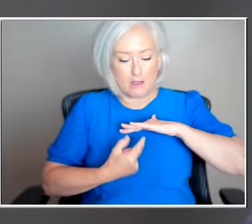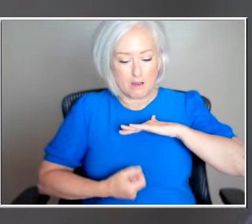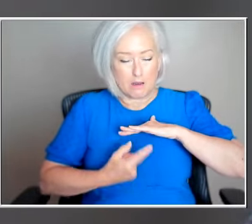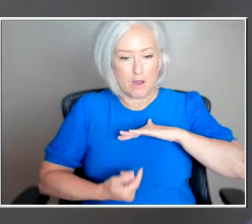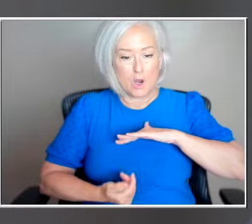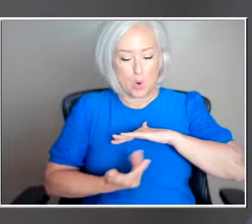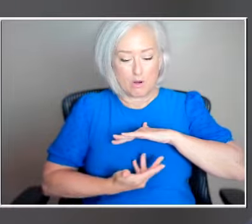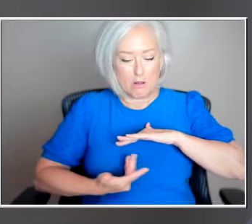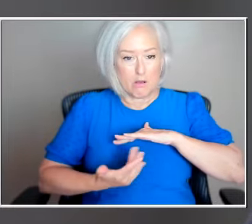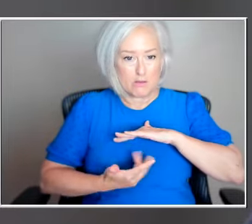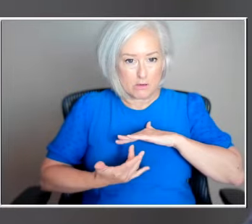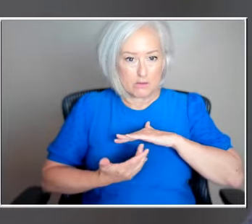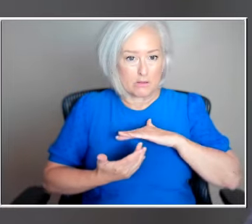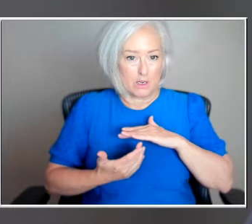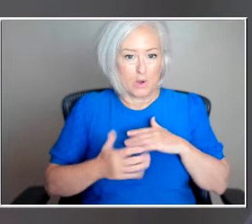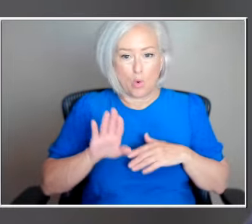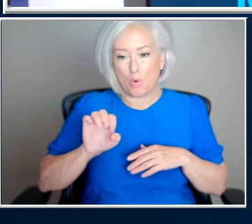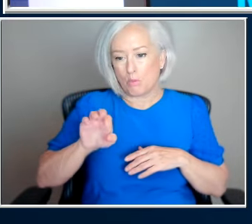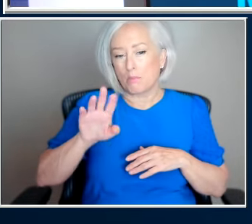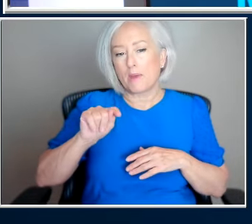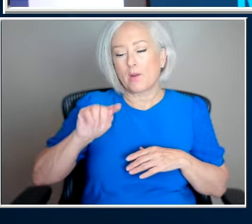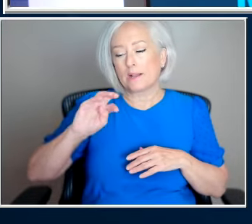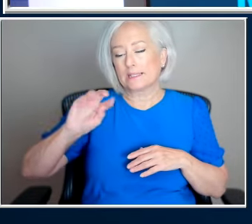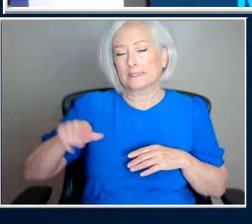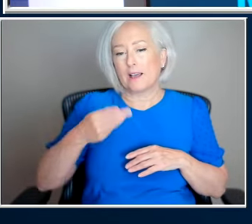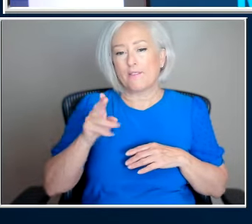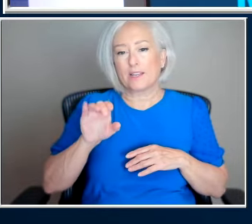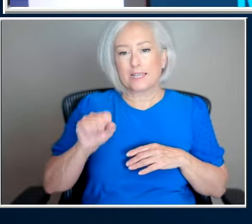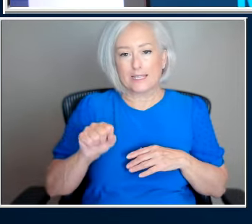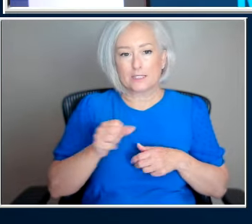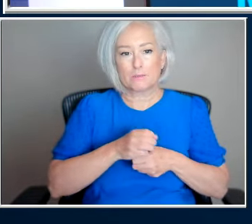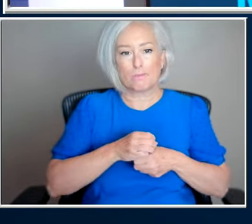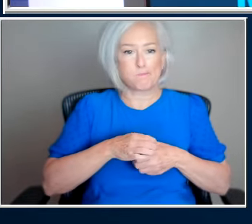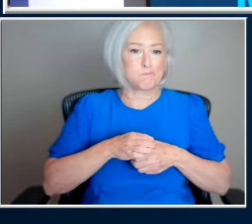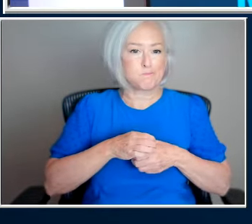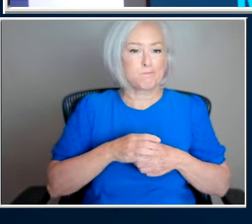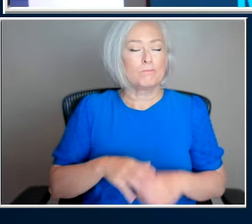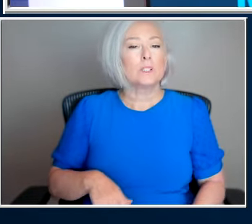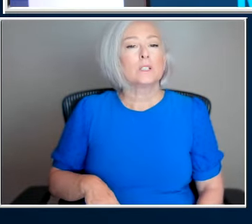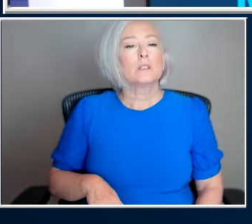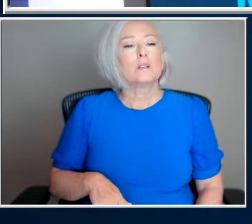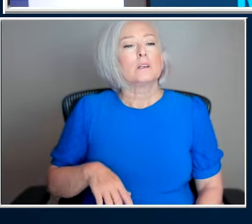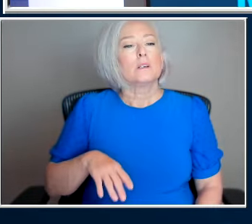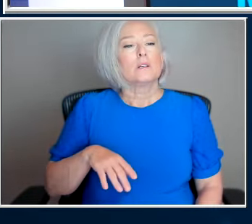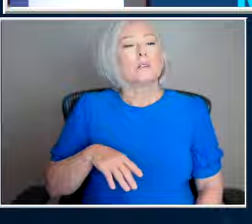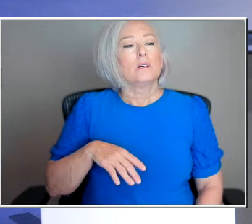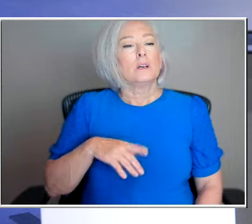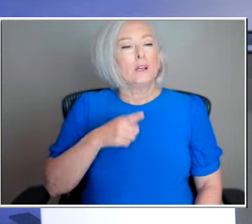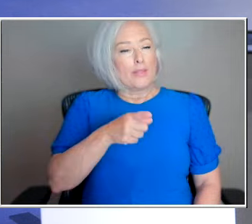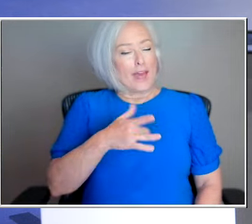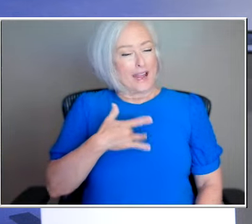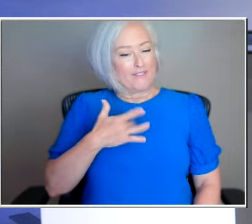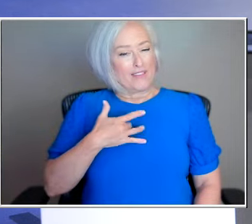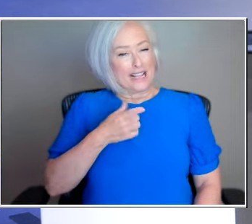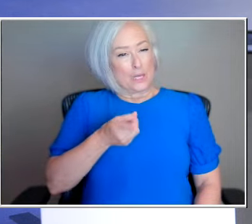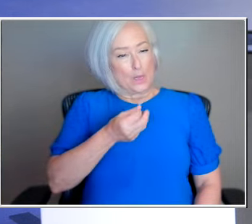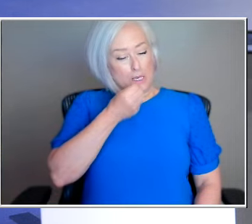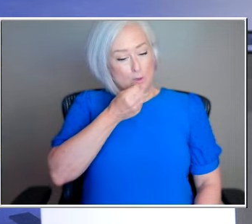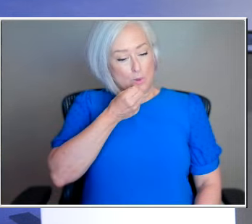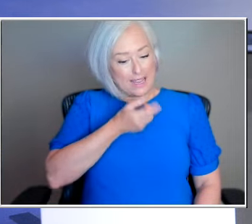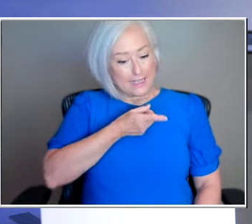Barrett's esophageal changes. Jeremy has a question for you, Ken. Did that feeling of it being different when you ate food ever go back